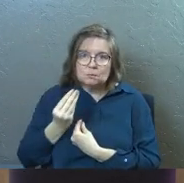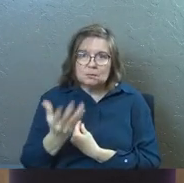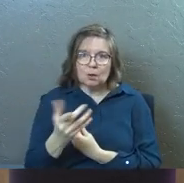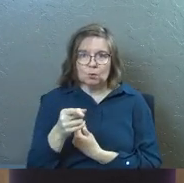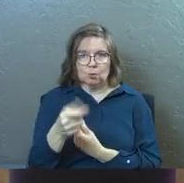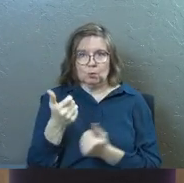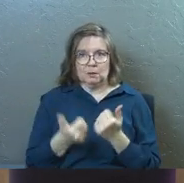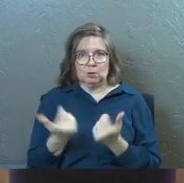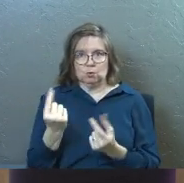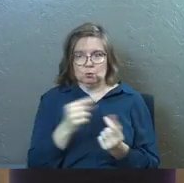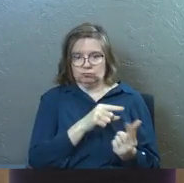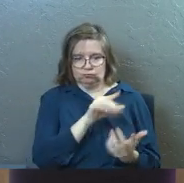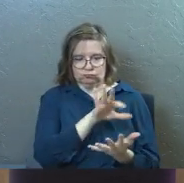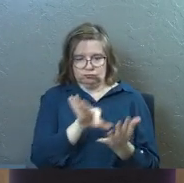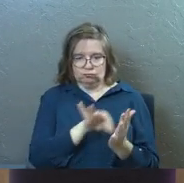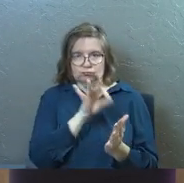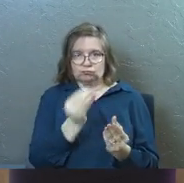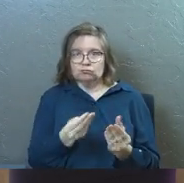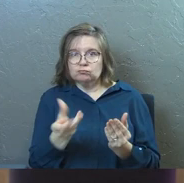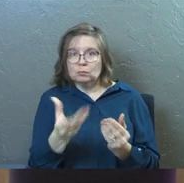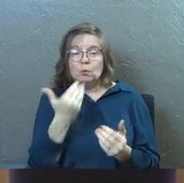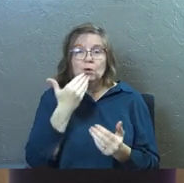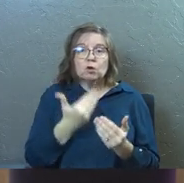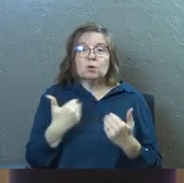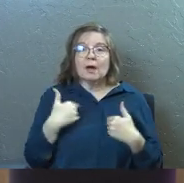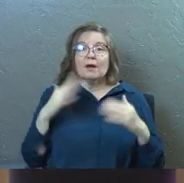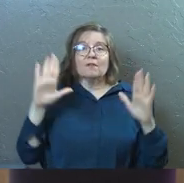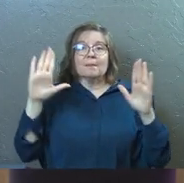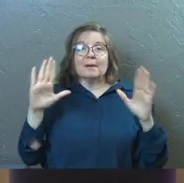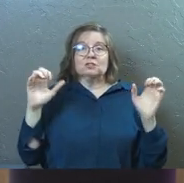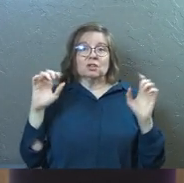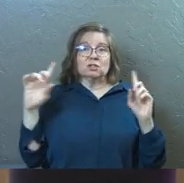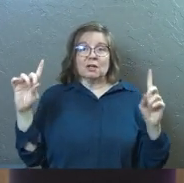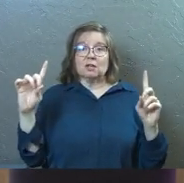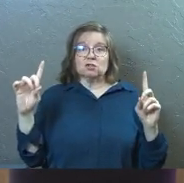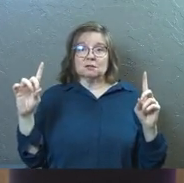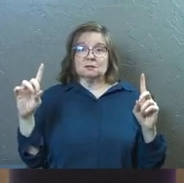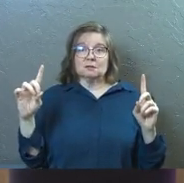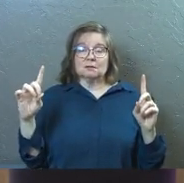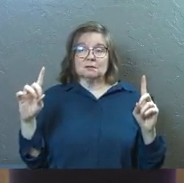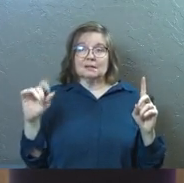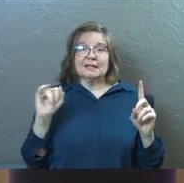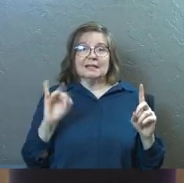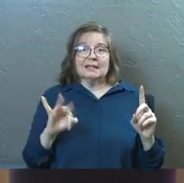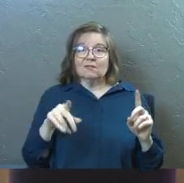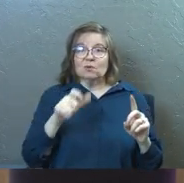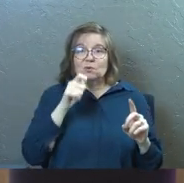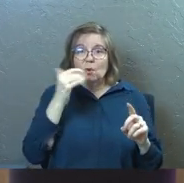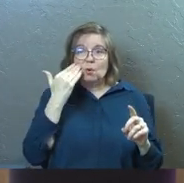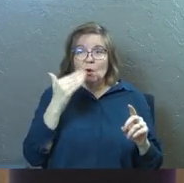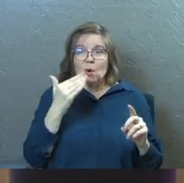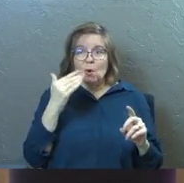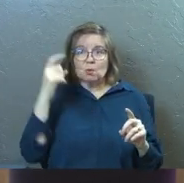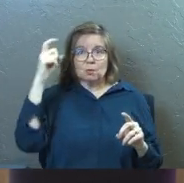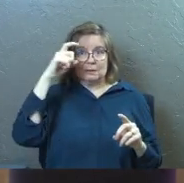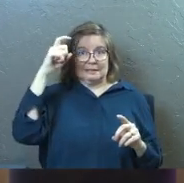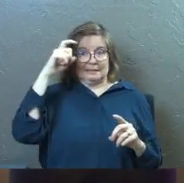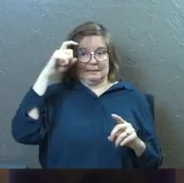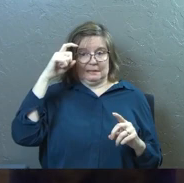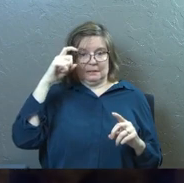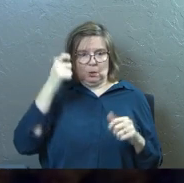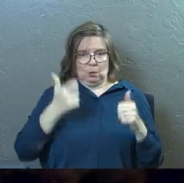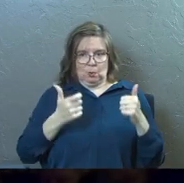you. What good is it to have an amazing education if you don't know